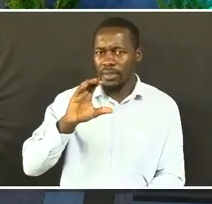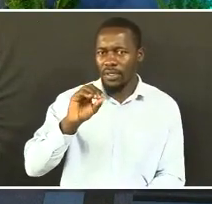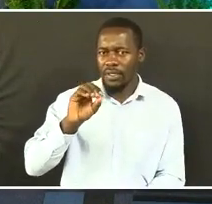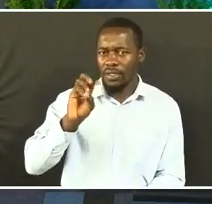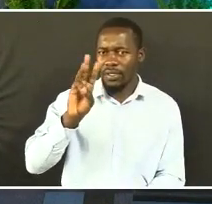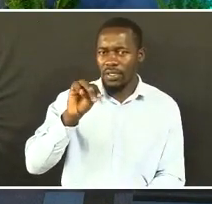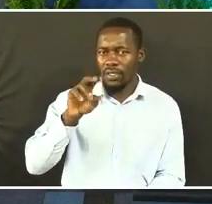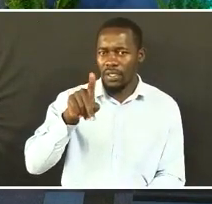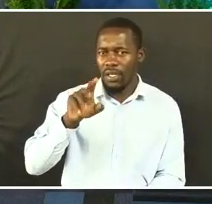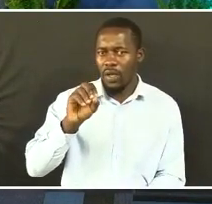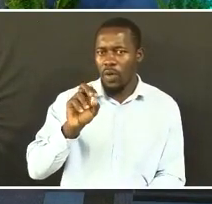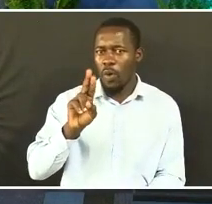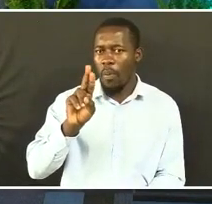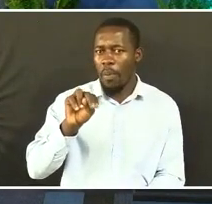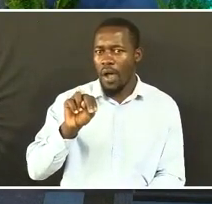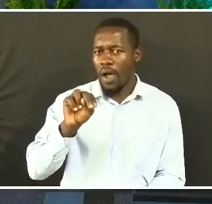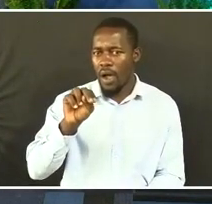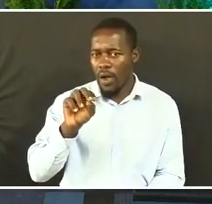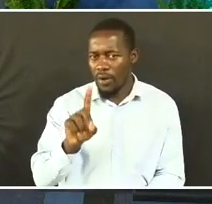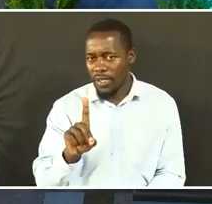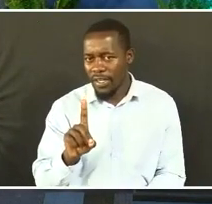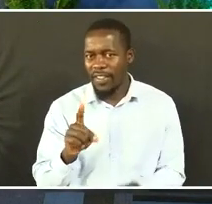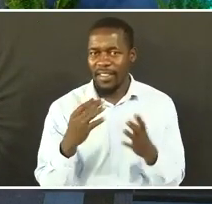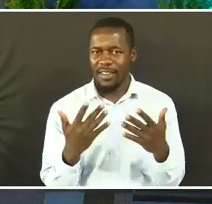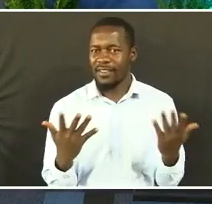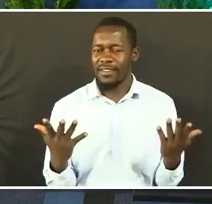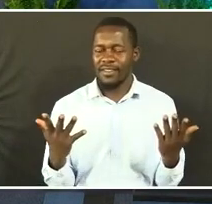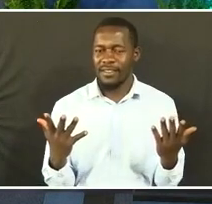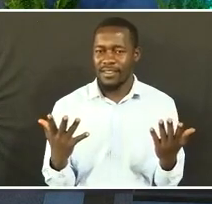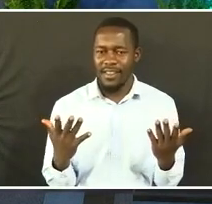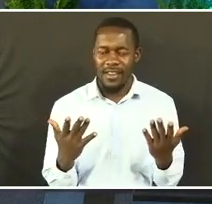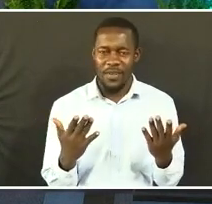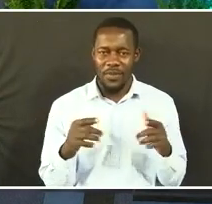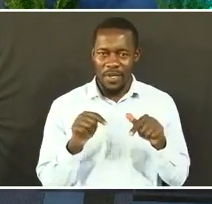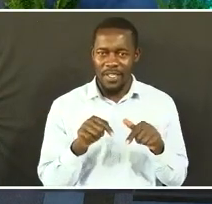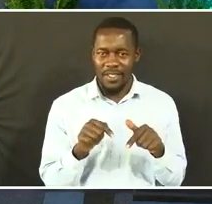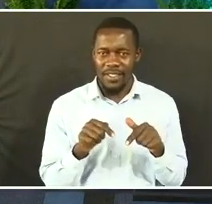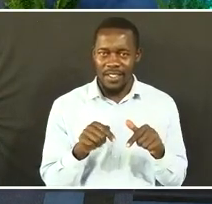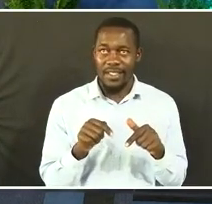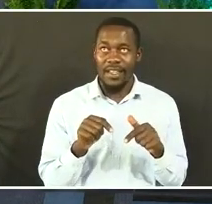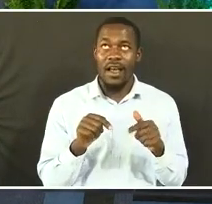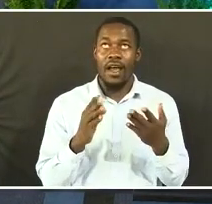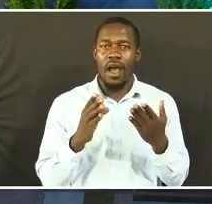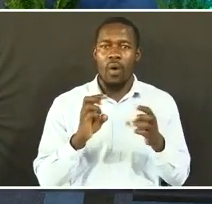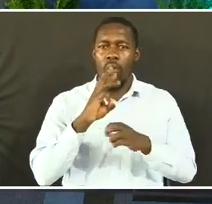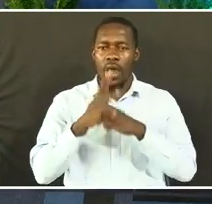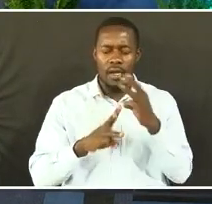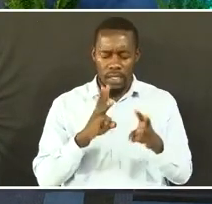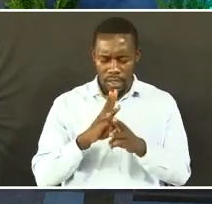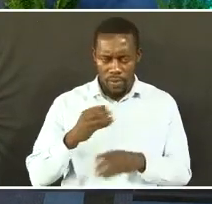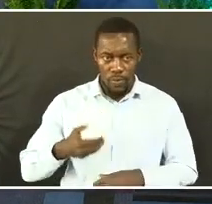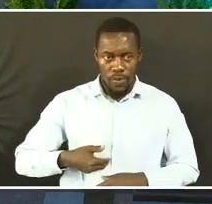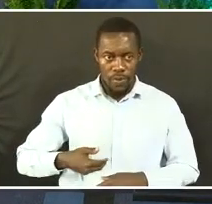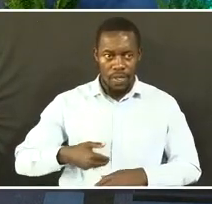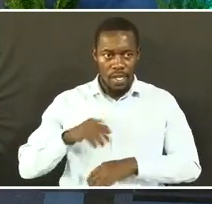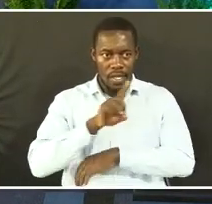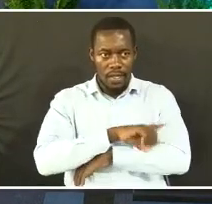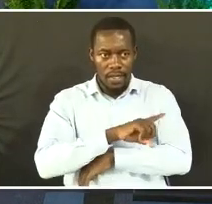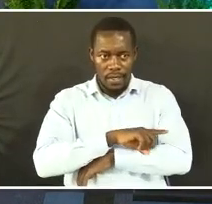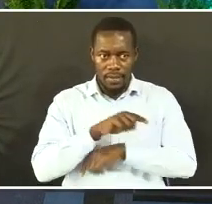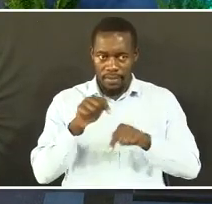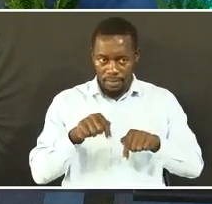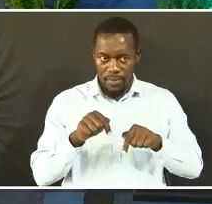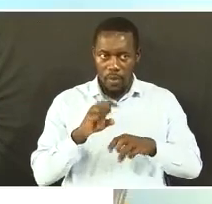It's a compound Sabbath in the sense that globally, it's the Global Youth Day, which is a very significant